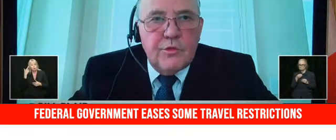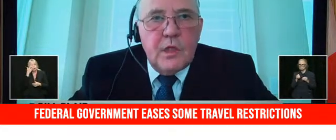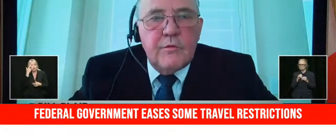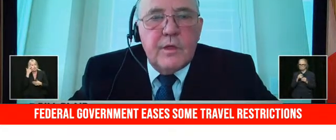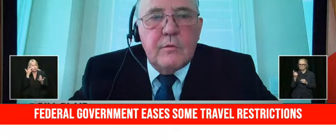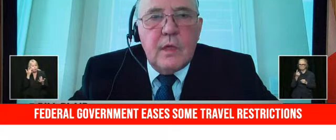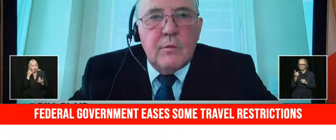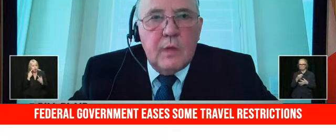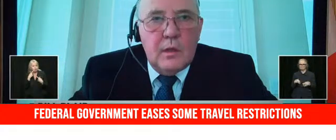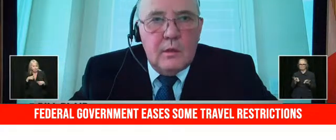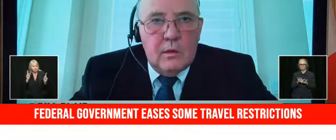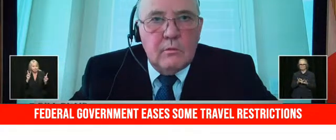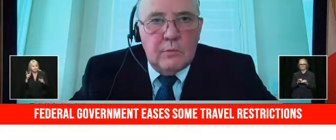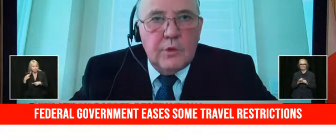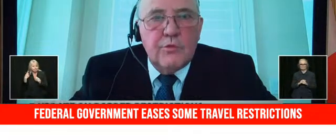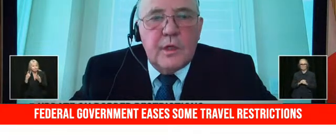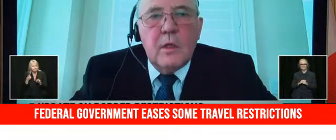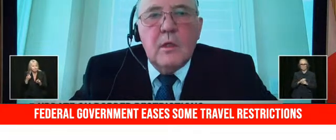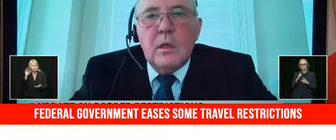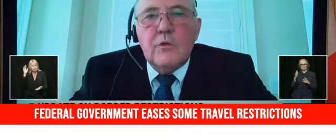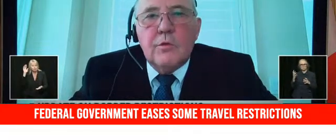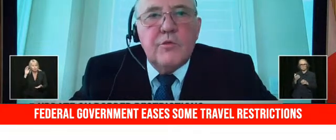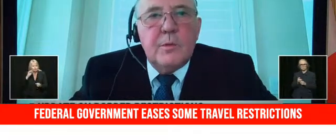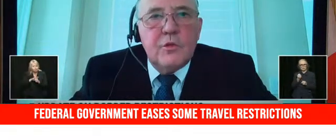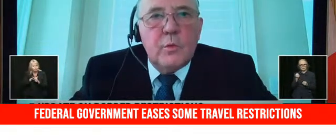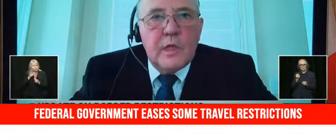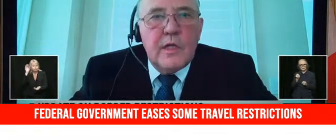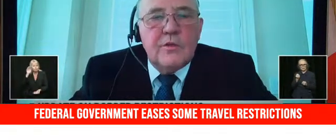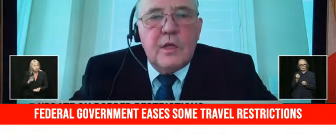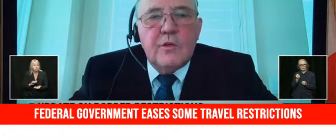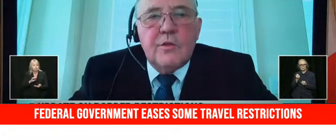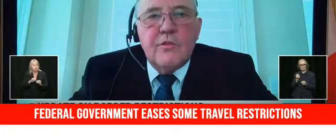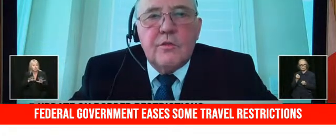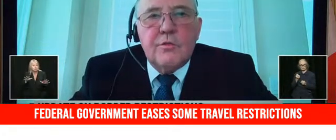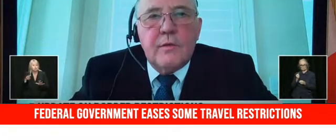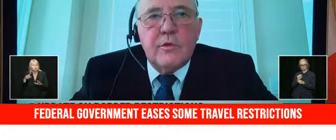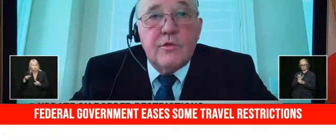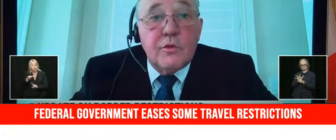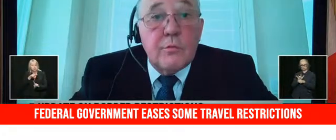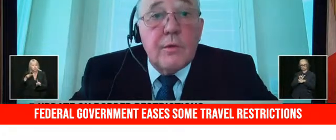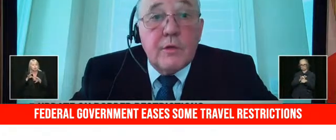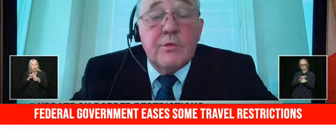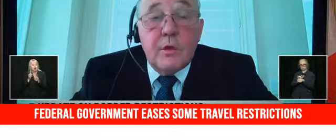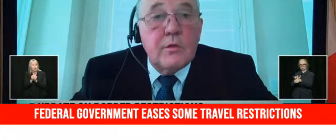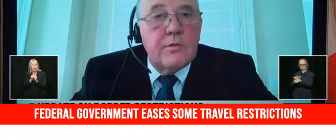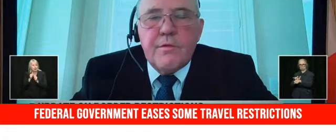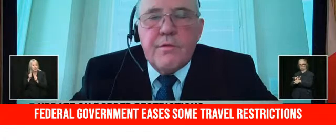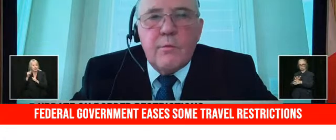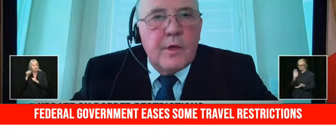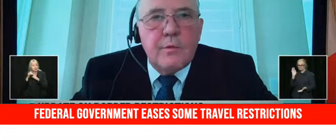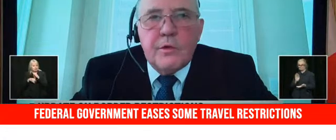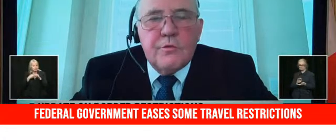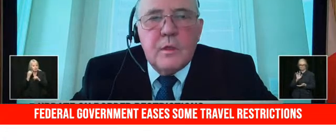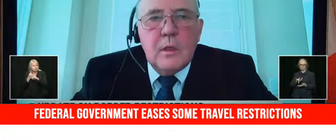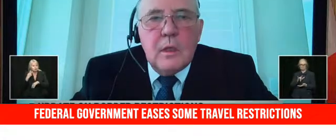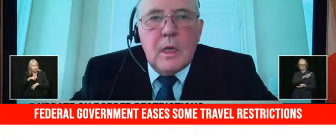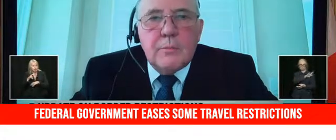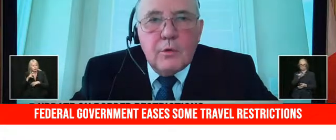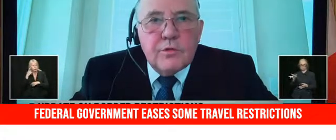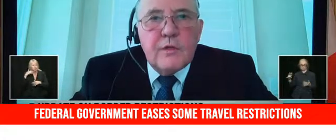able to achieve in reducing transmission related to international travel is a direct result of the very